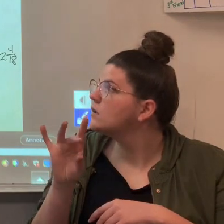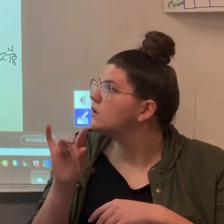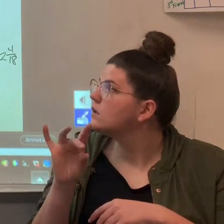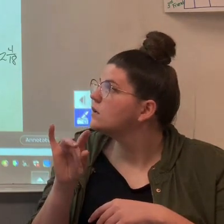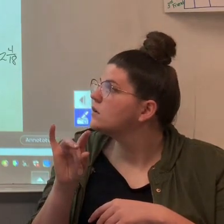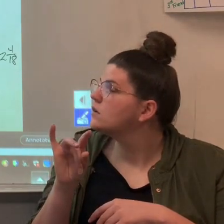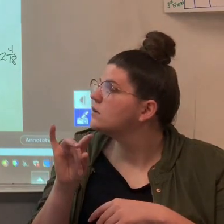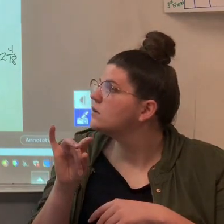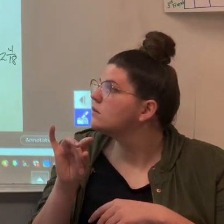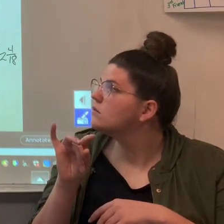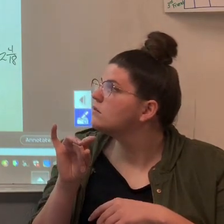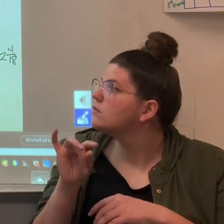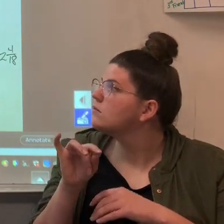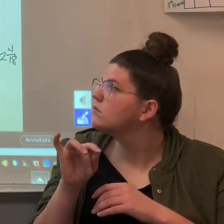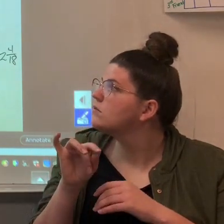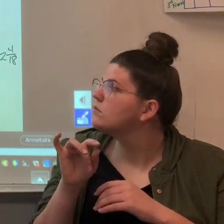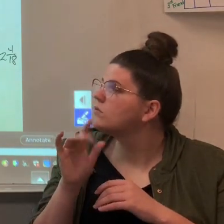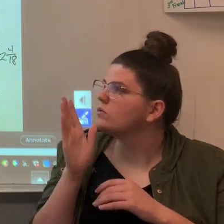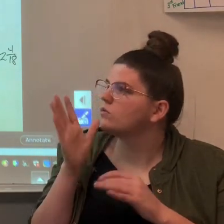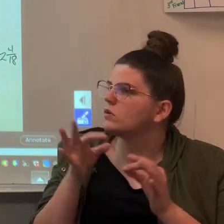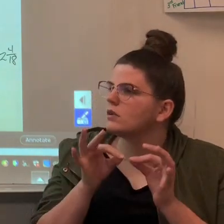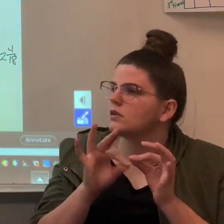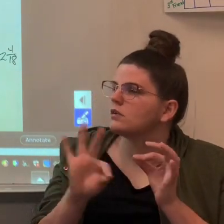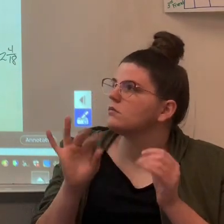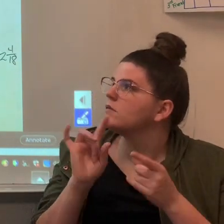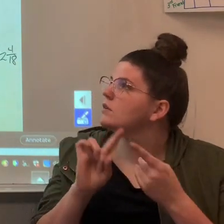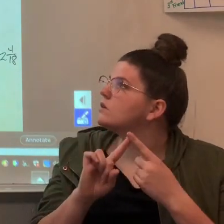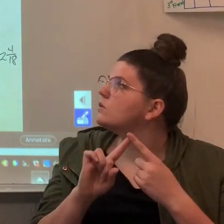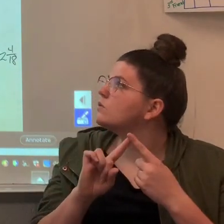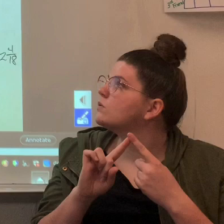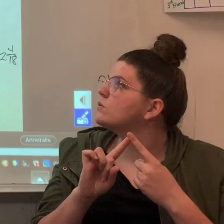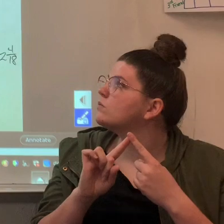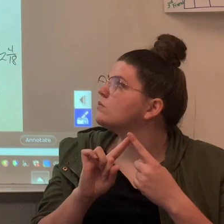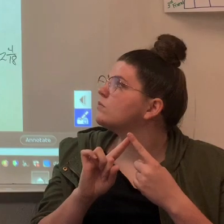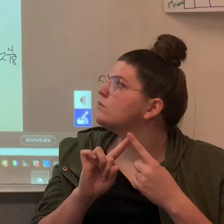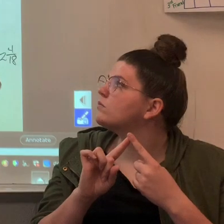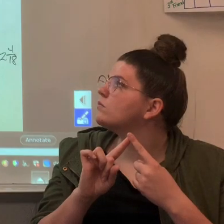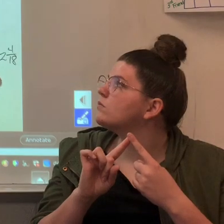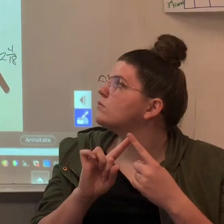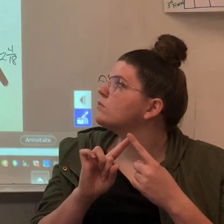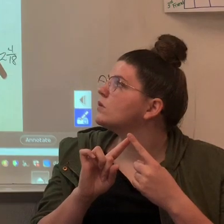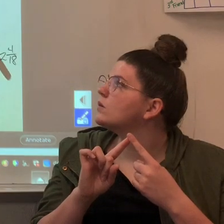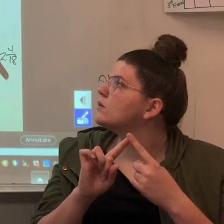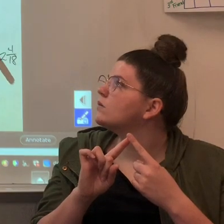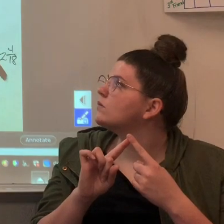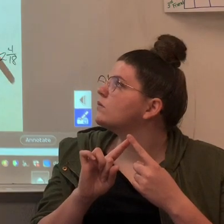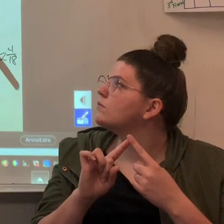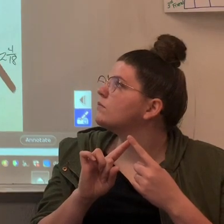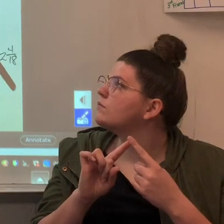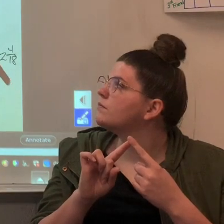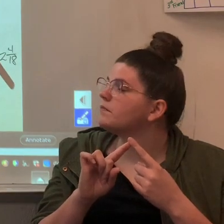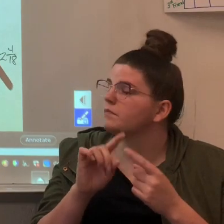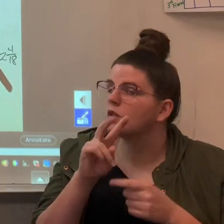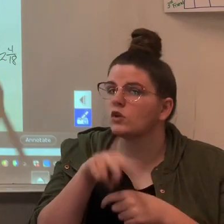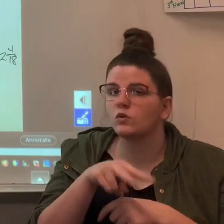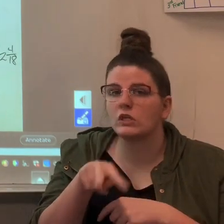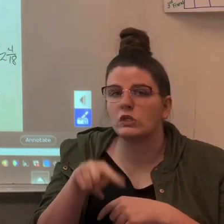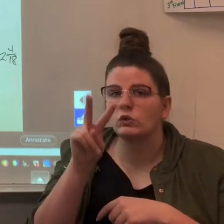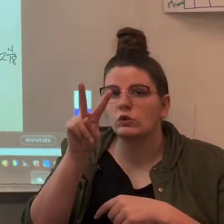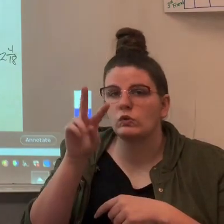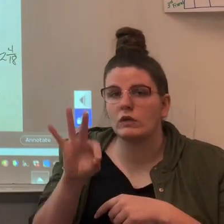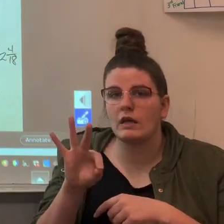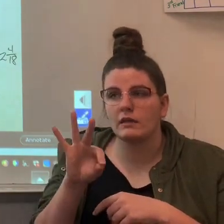4/18 is going to simplify down to 22 and